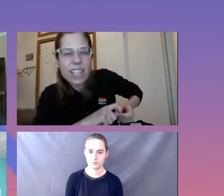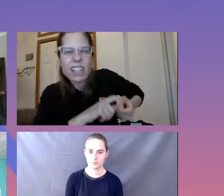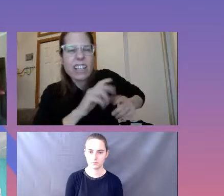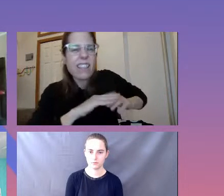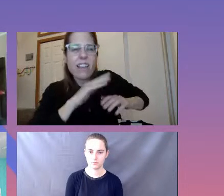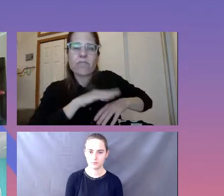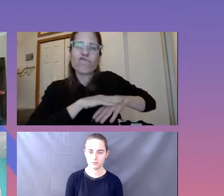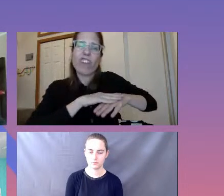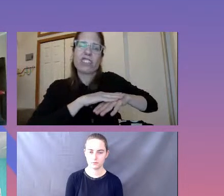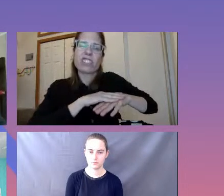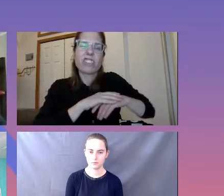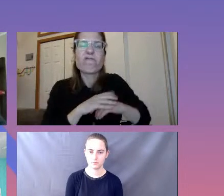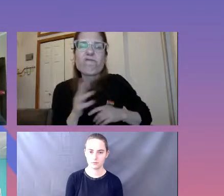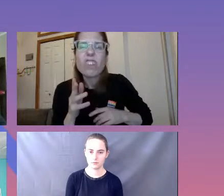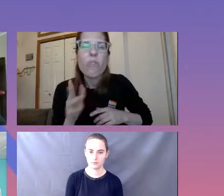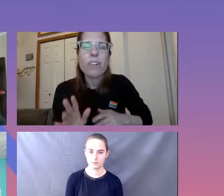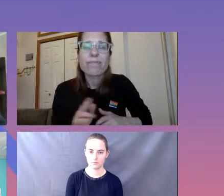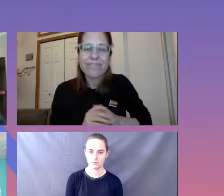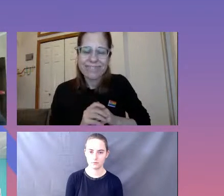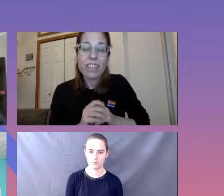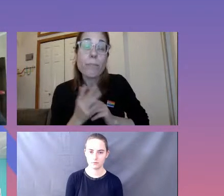and fancy those relationships are. So